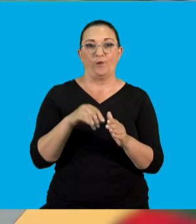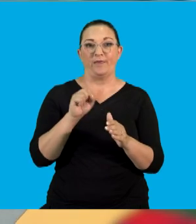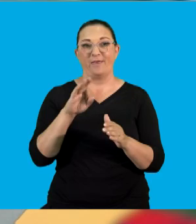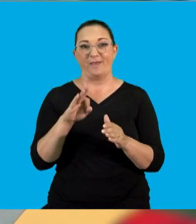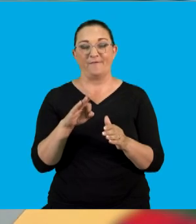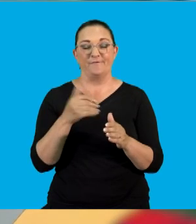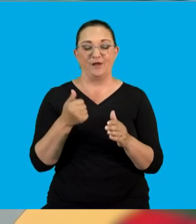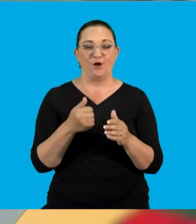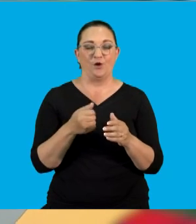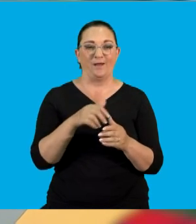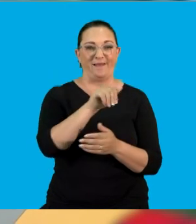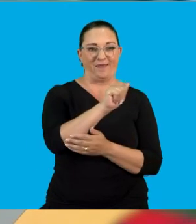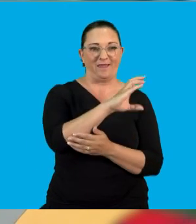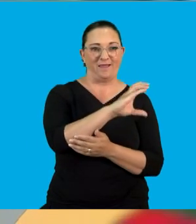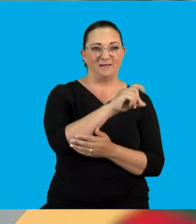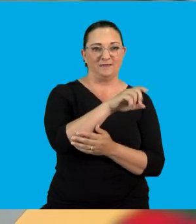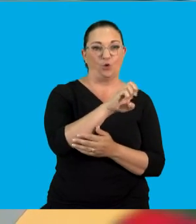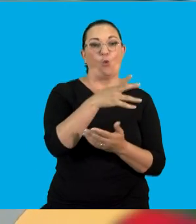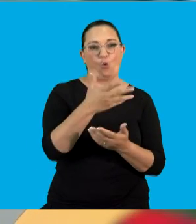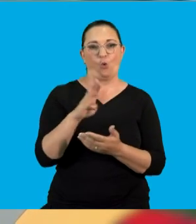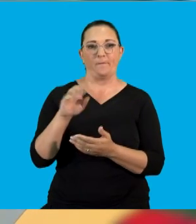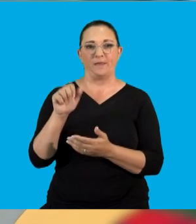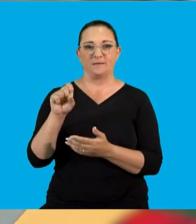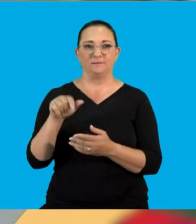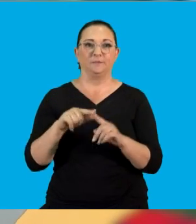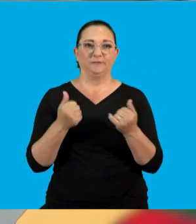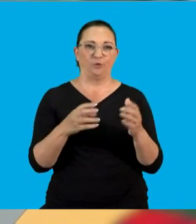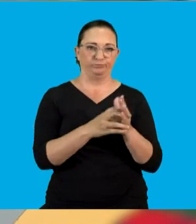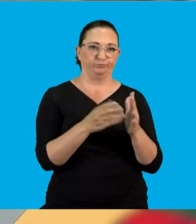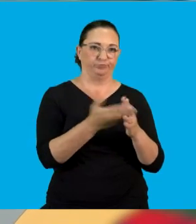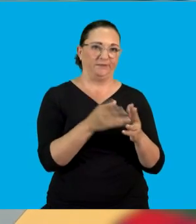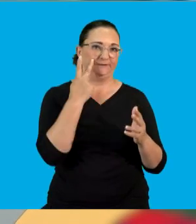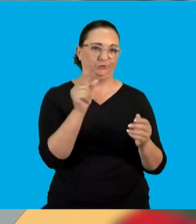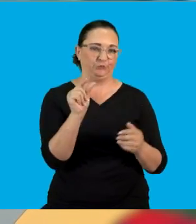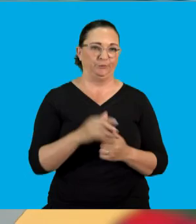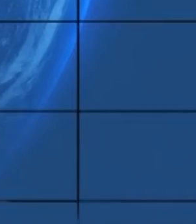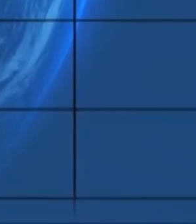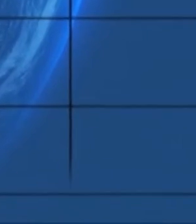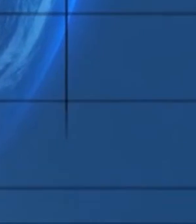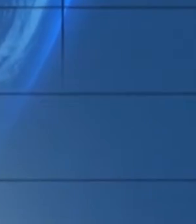we get started with our first concept, we're just going to quickly take an ad break, and I'll see you just after this.